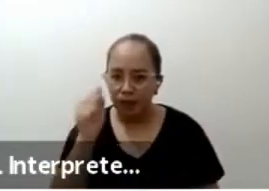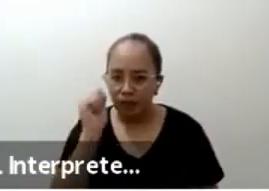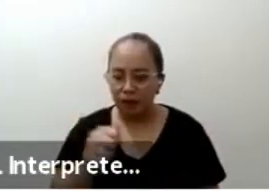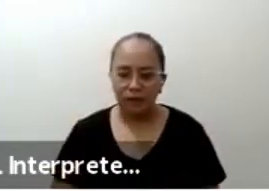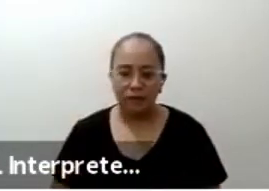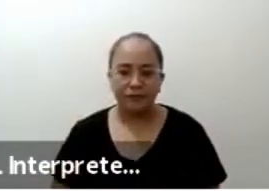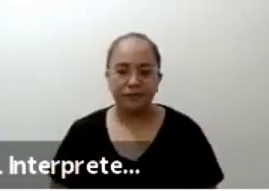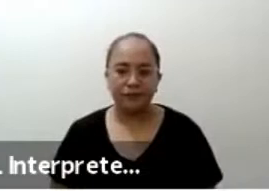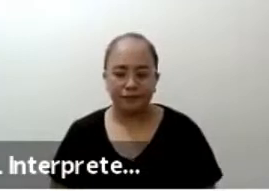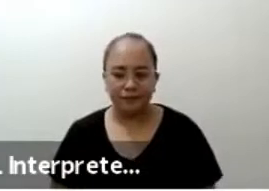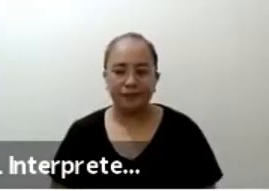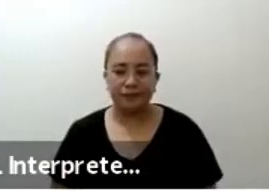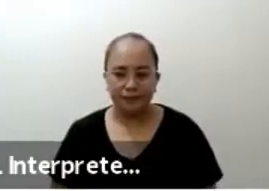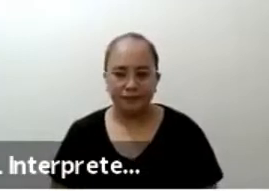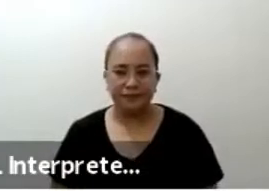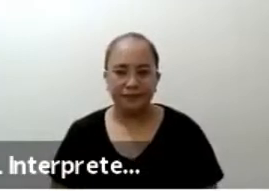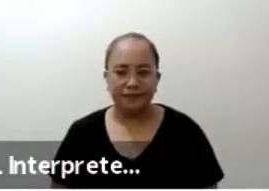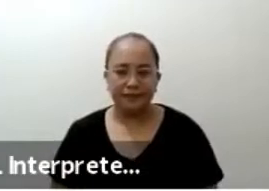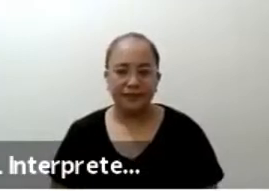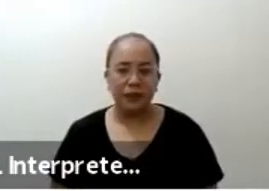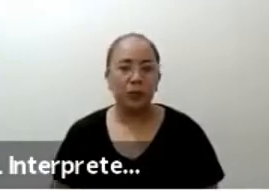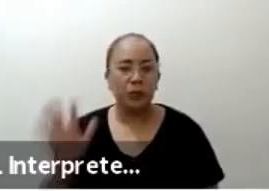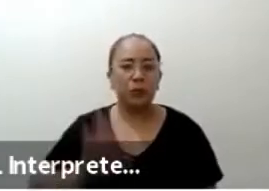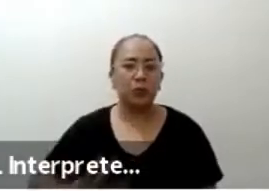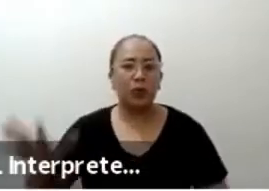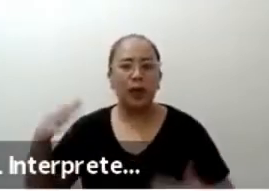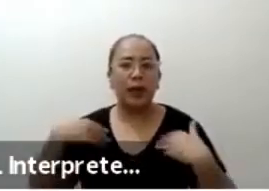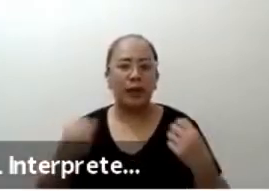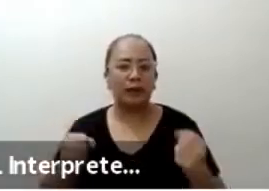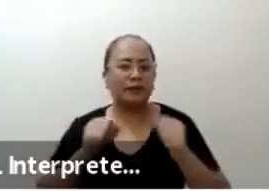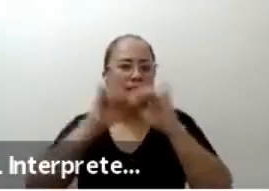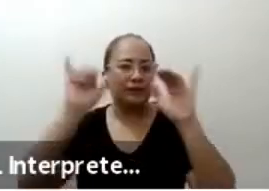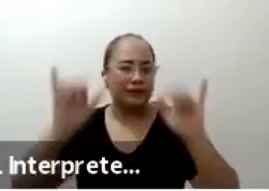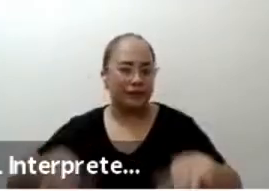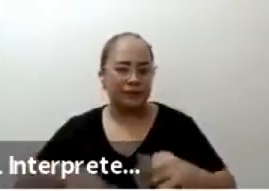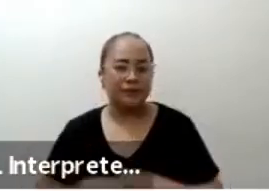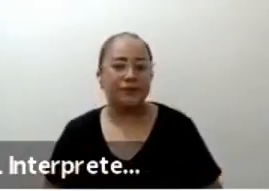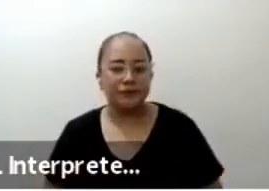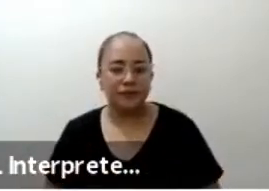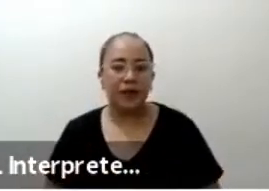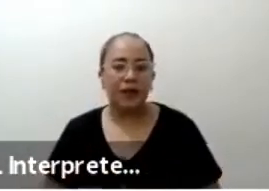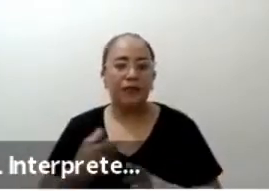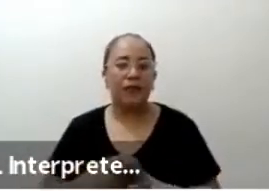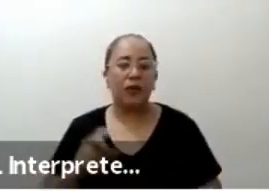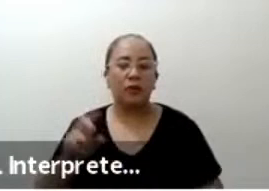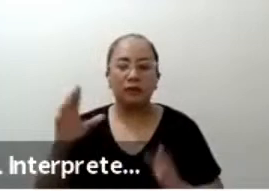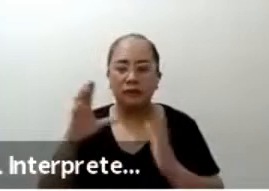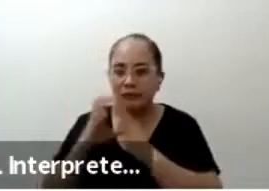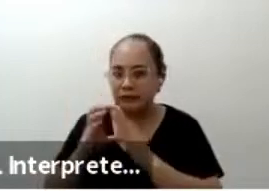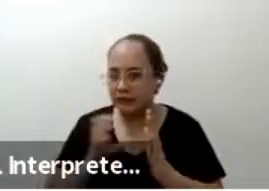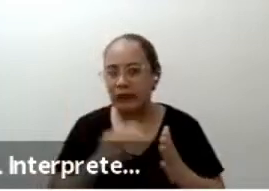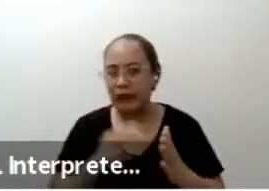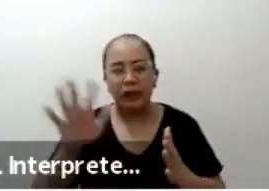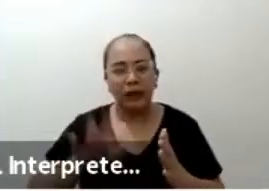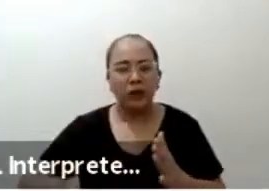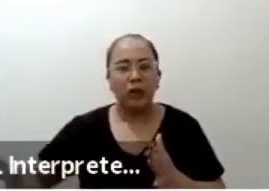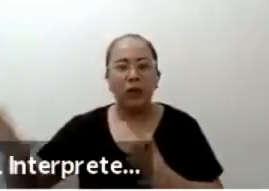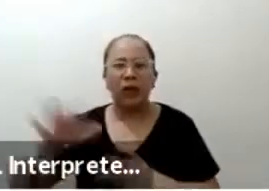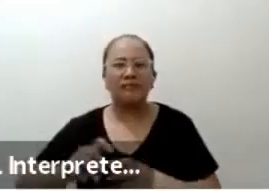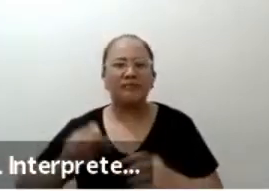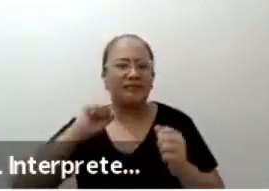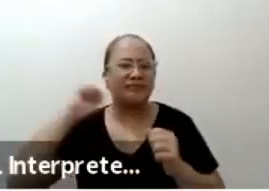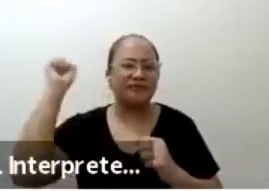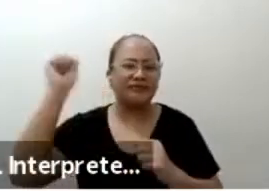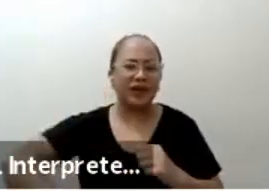uneven capacity across the health system? Alam natin yan. From urban areas to rural areas, many areas